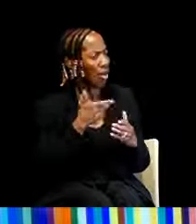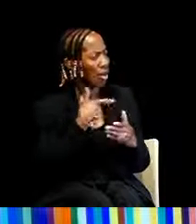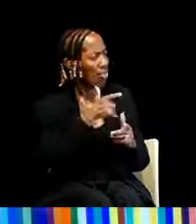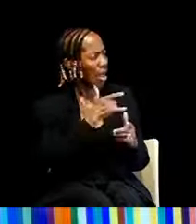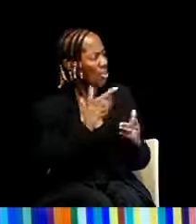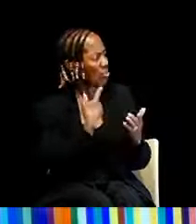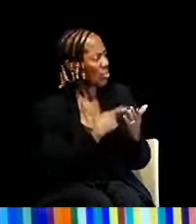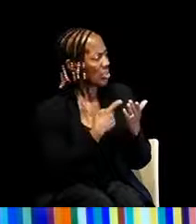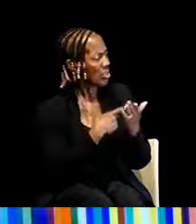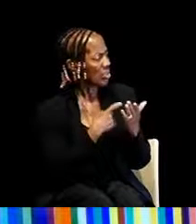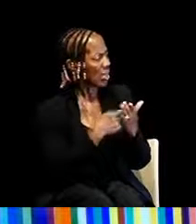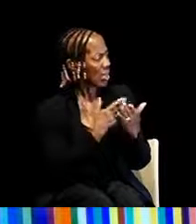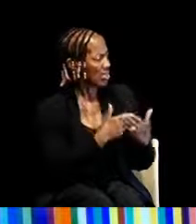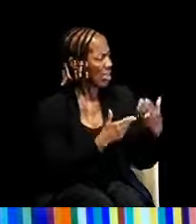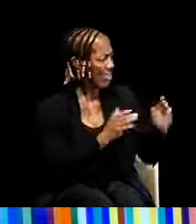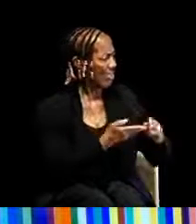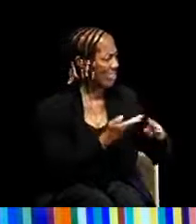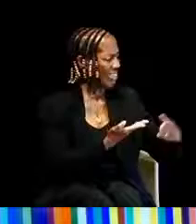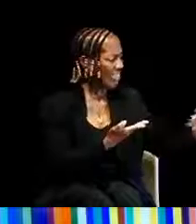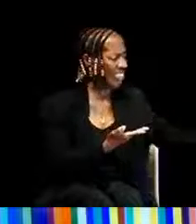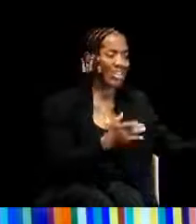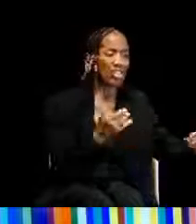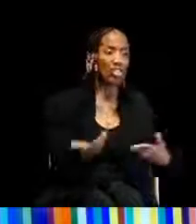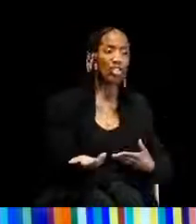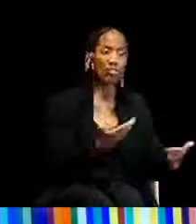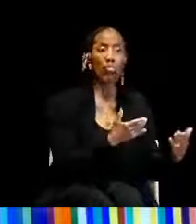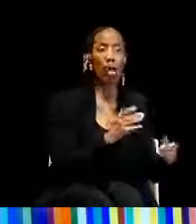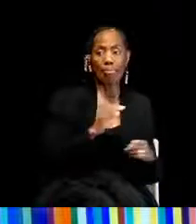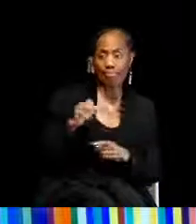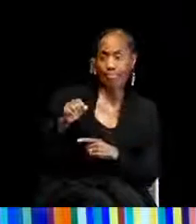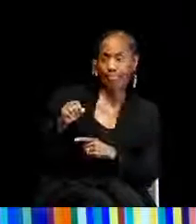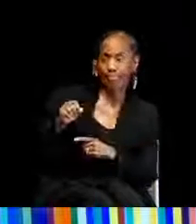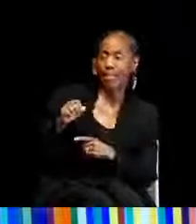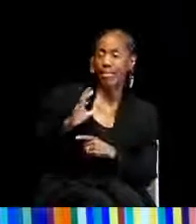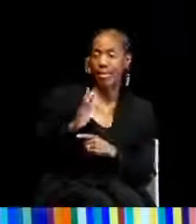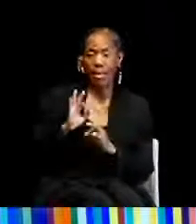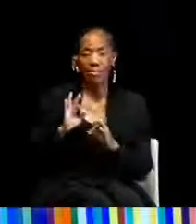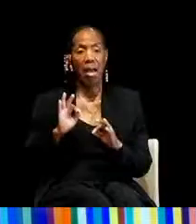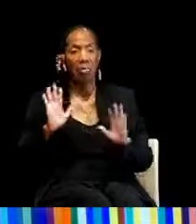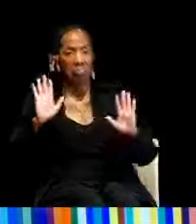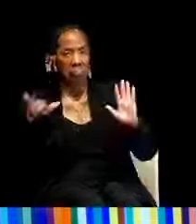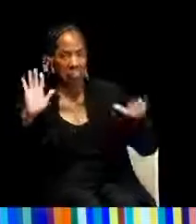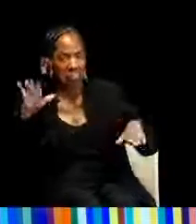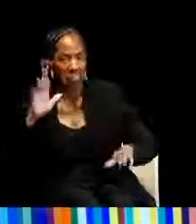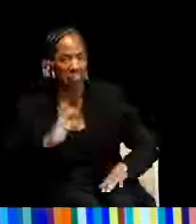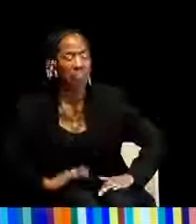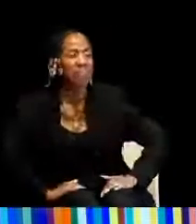talk about some of these items that you brought. Yes. Today. Okay, y'all. So